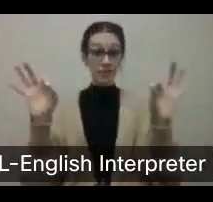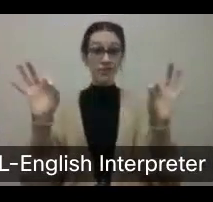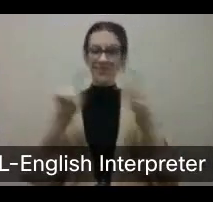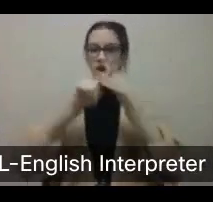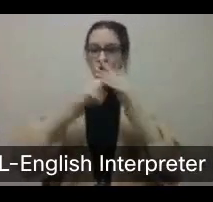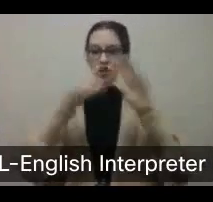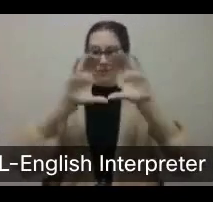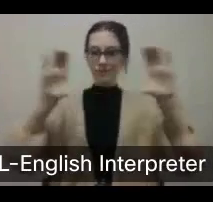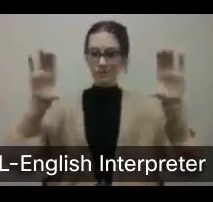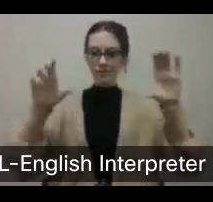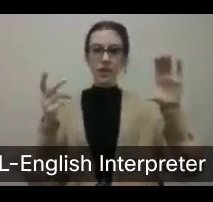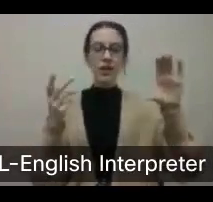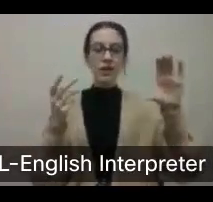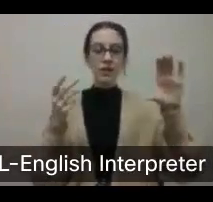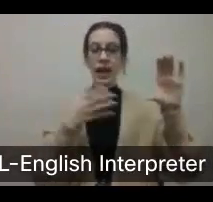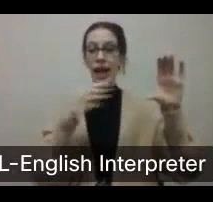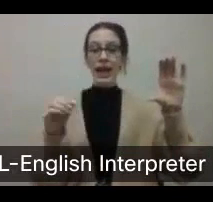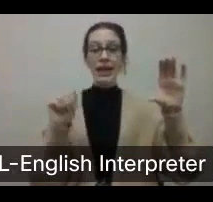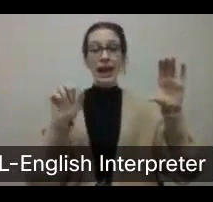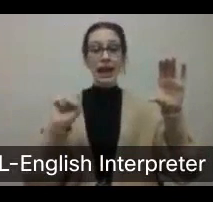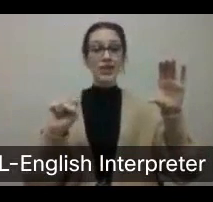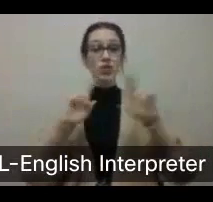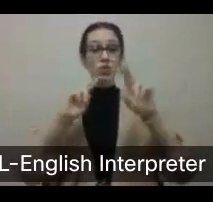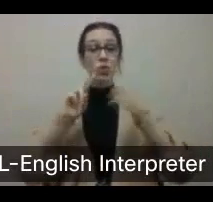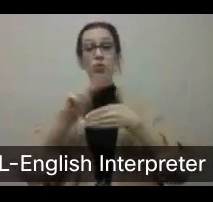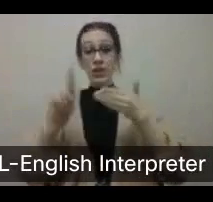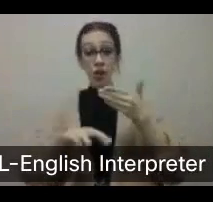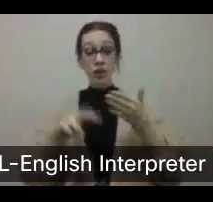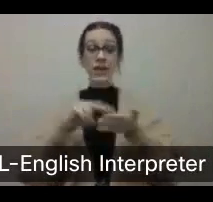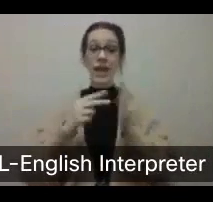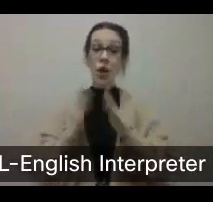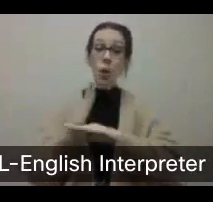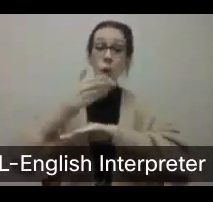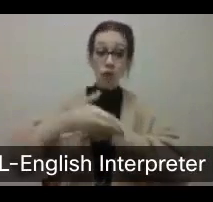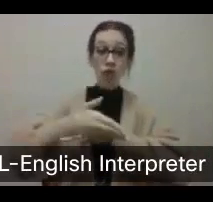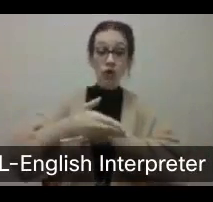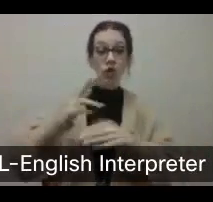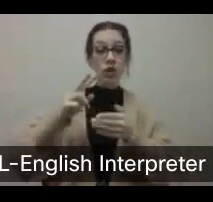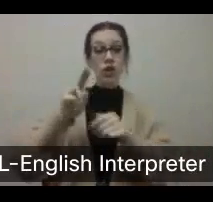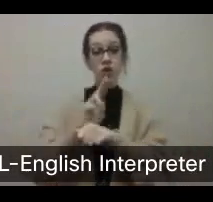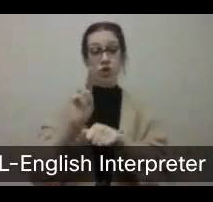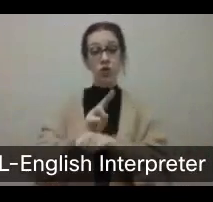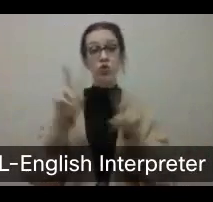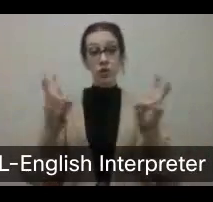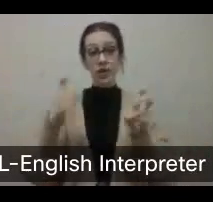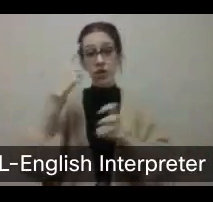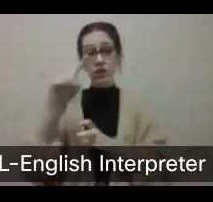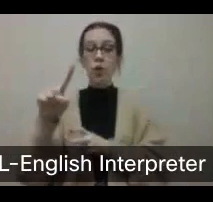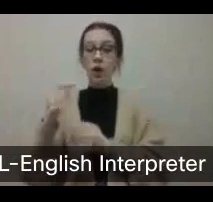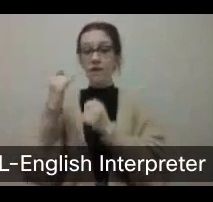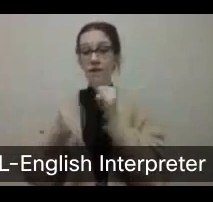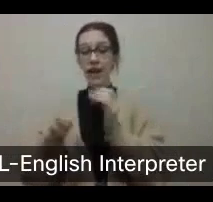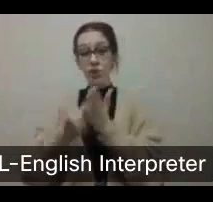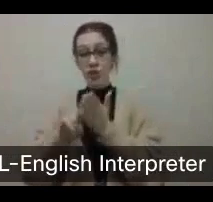as a result, they overuse quotations in the final research paper. In the sample paraphrase, it says, this means that they used too